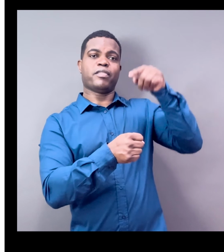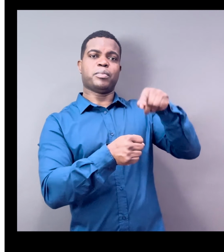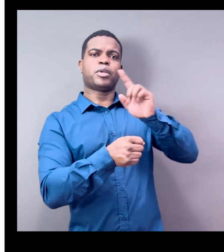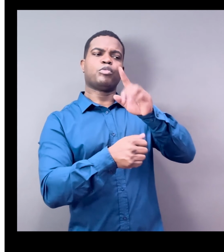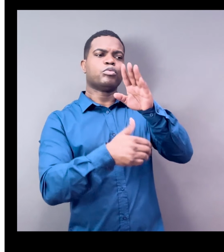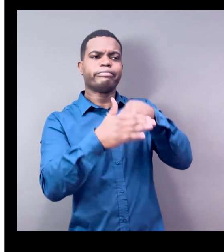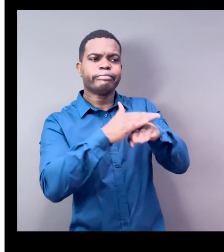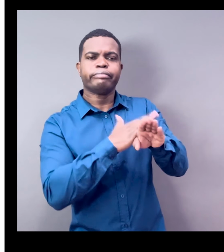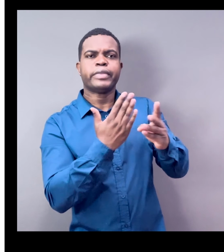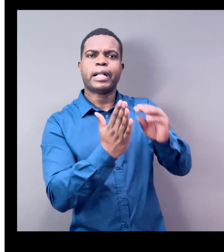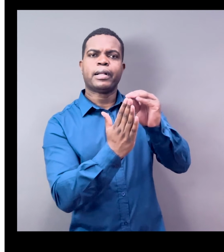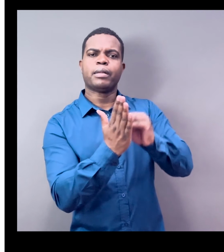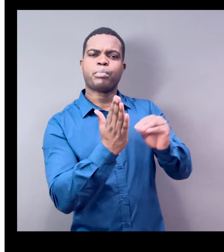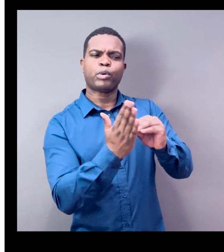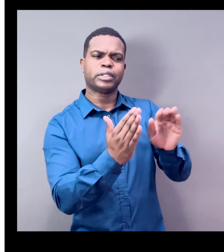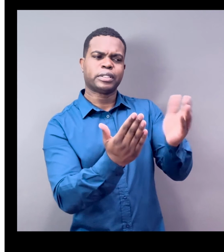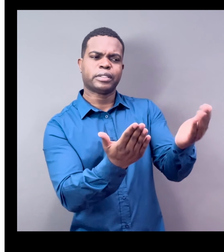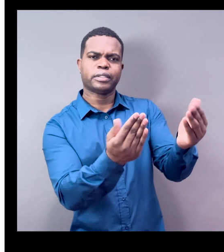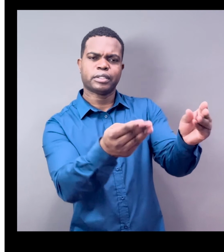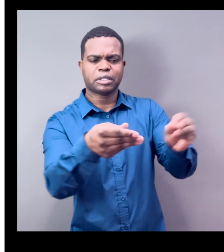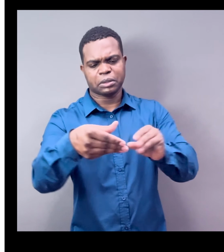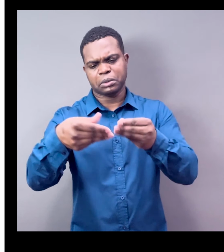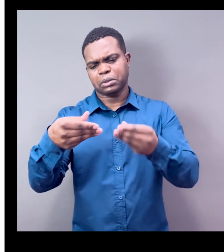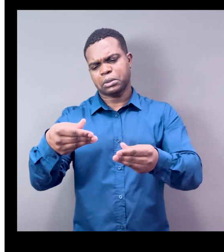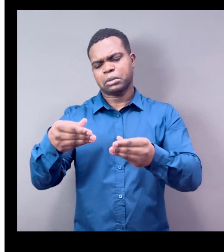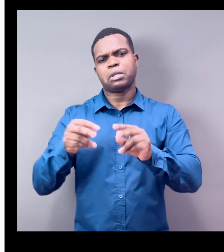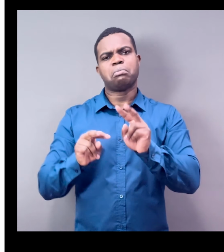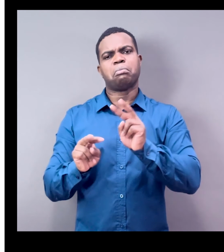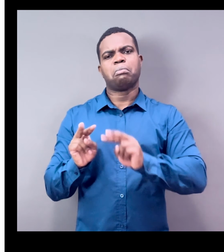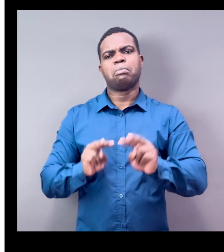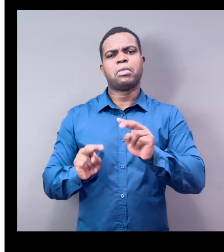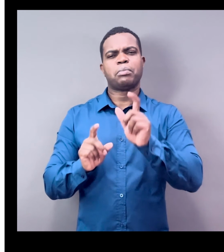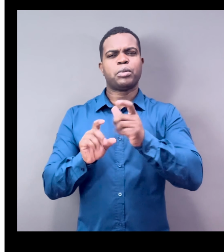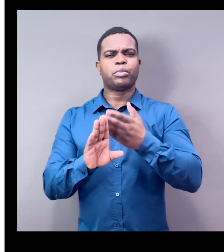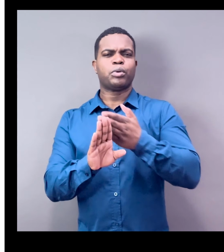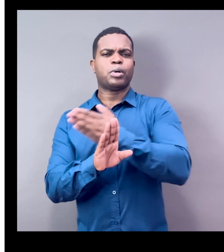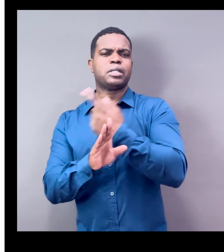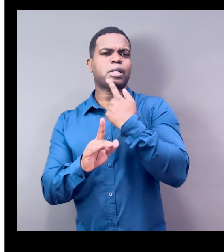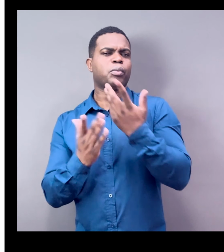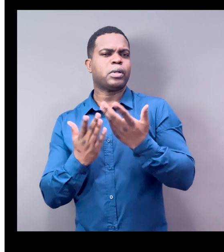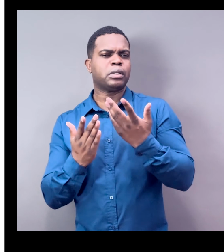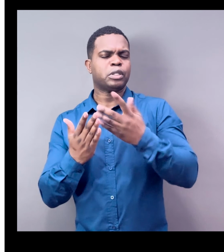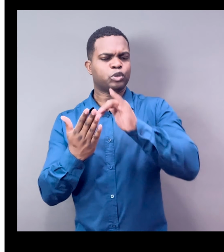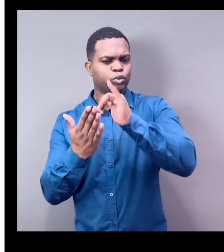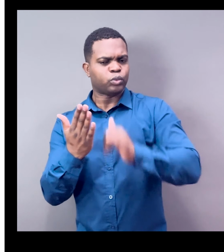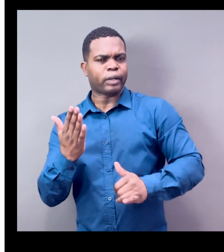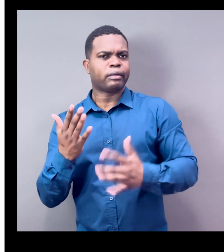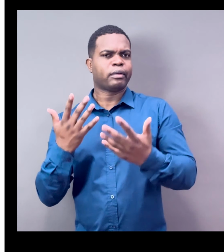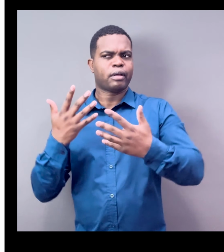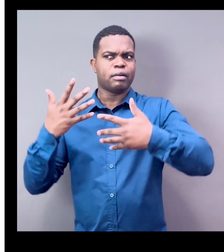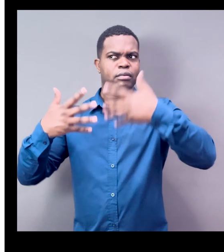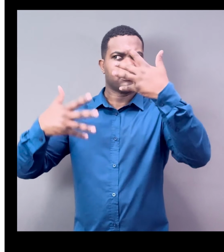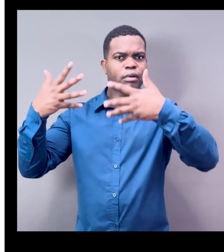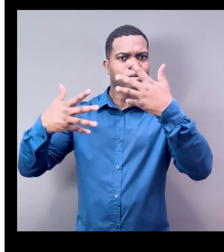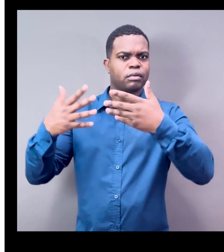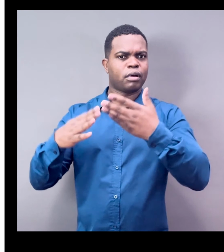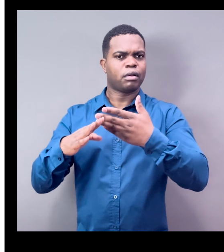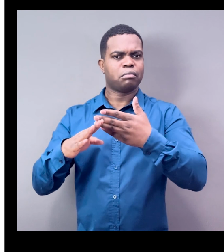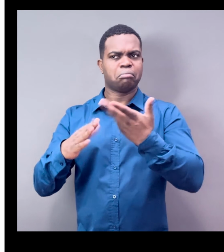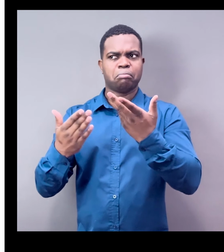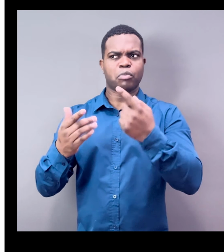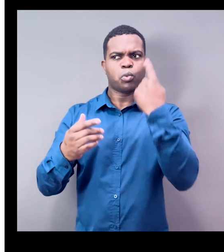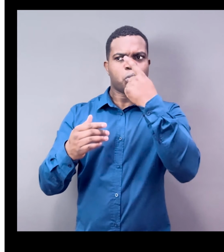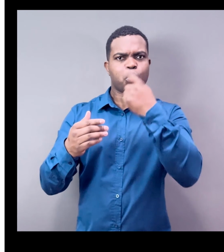government council to get reports. You get reports, check the database to